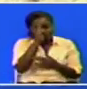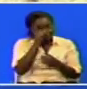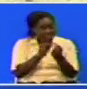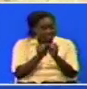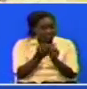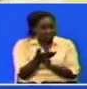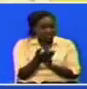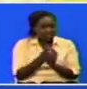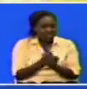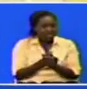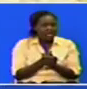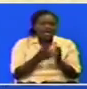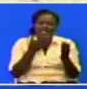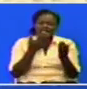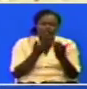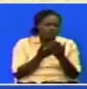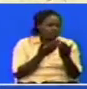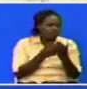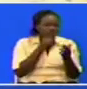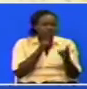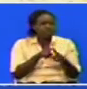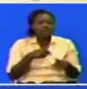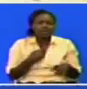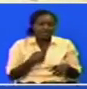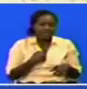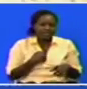is concerned? Thank you, my brother Rashid.